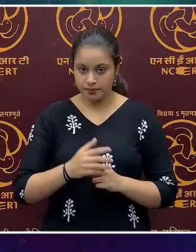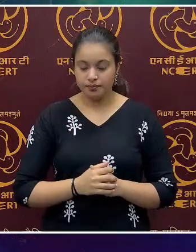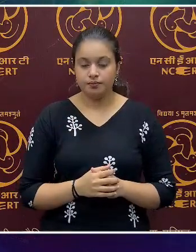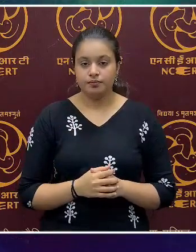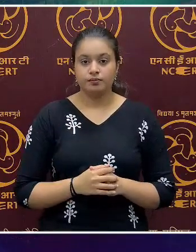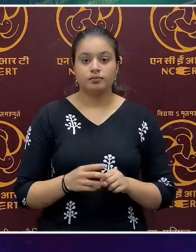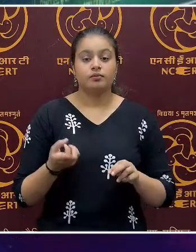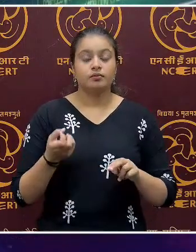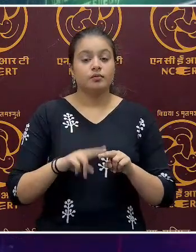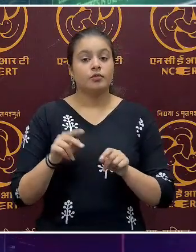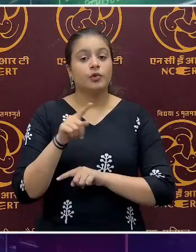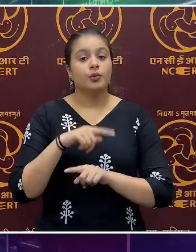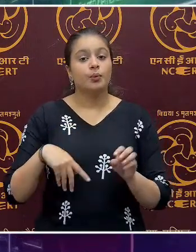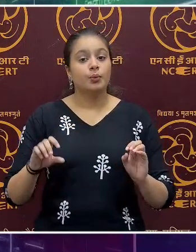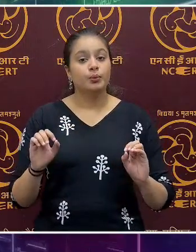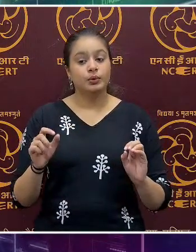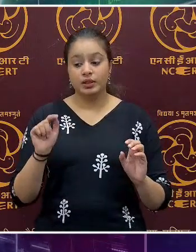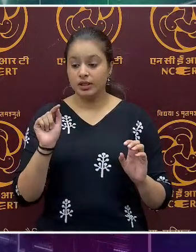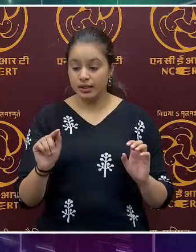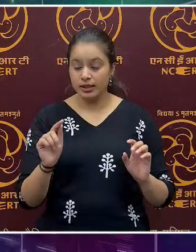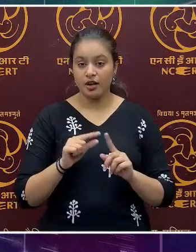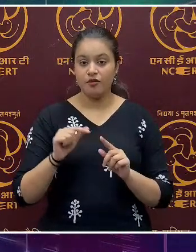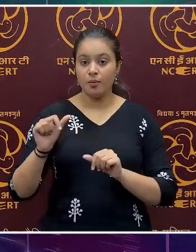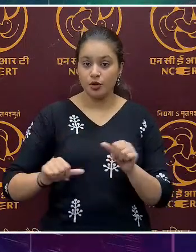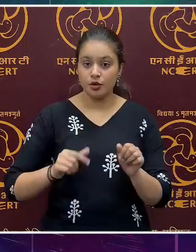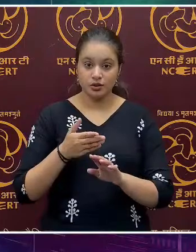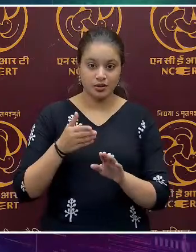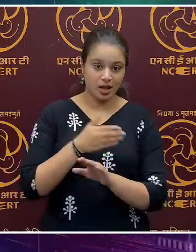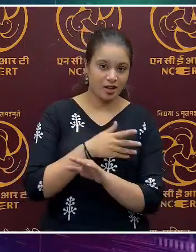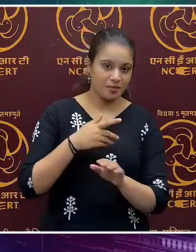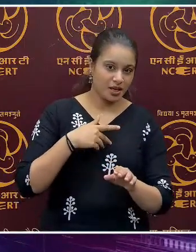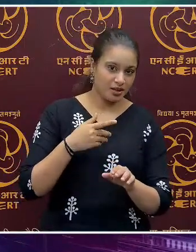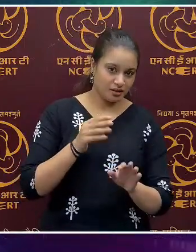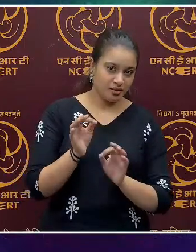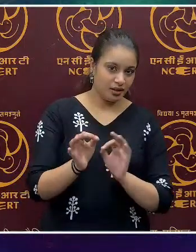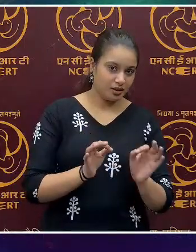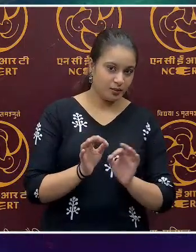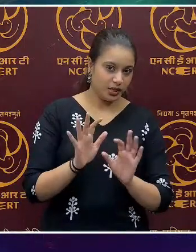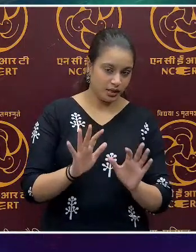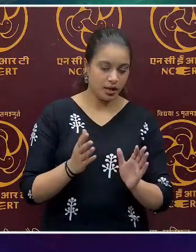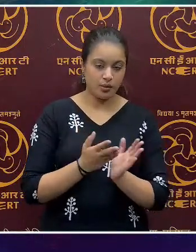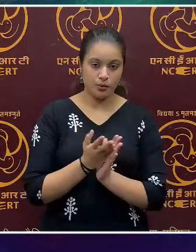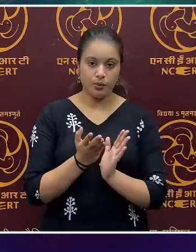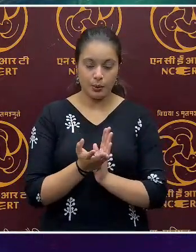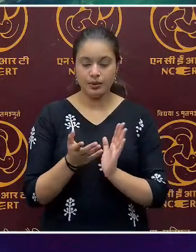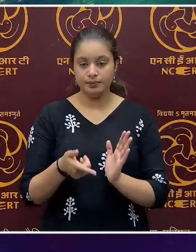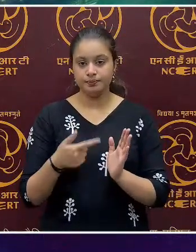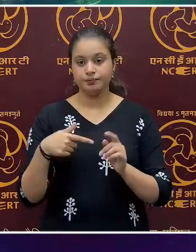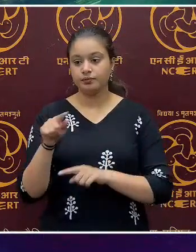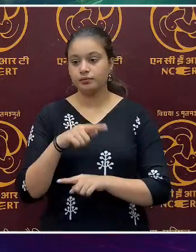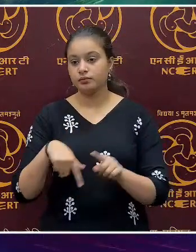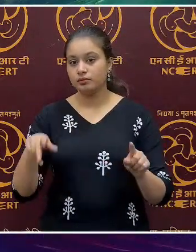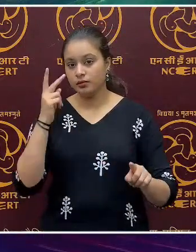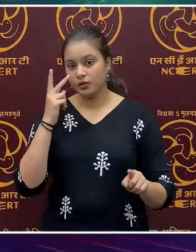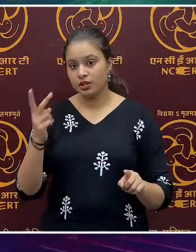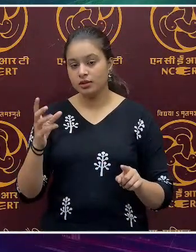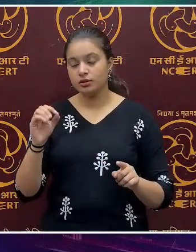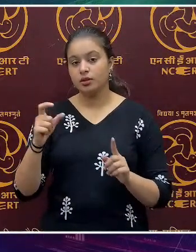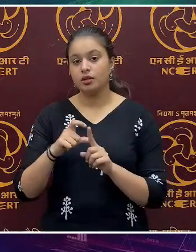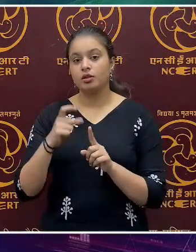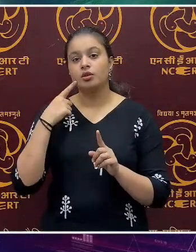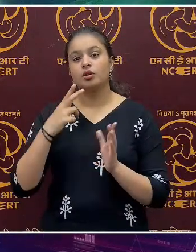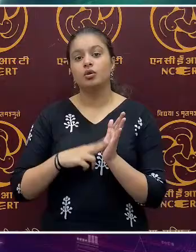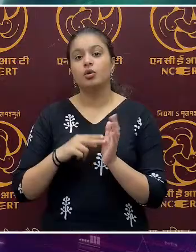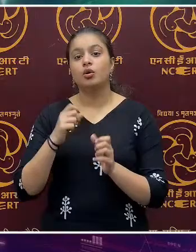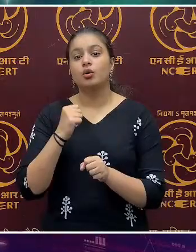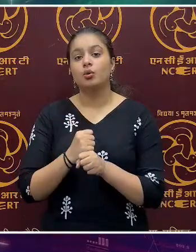If you will click on the simulation, the procedure that I have explained in this previous tab, so you can see the coding is, the Python